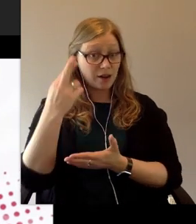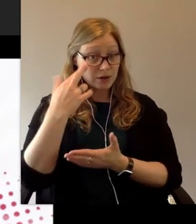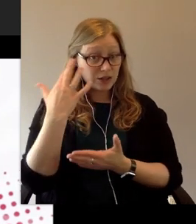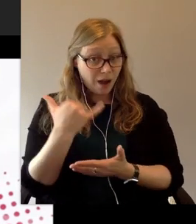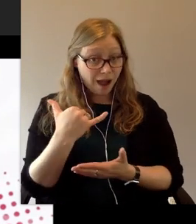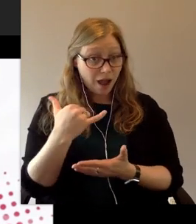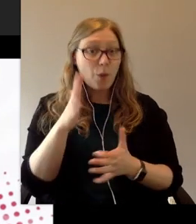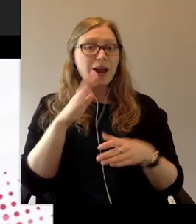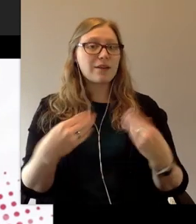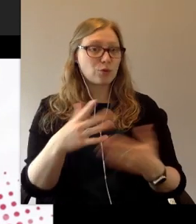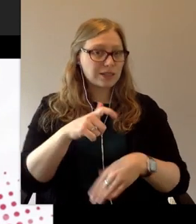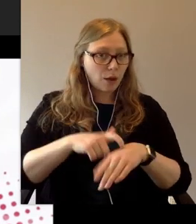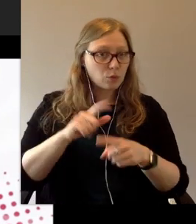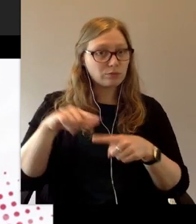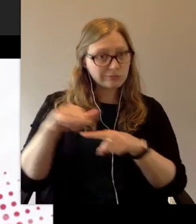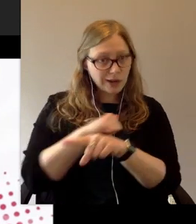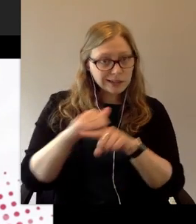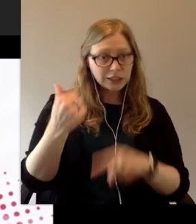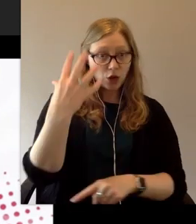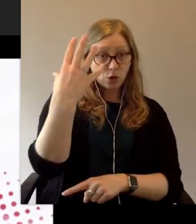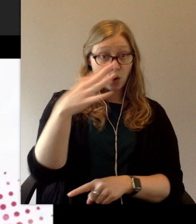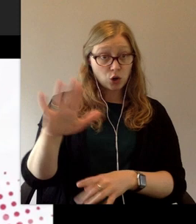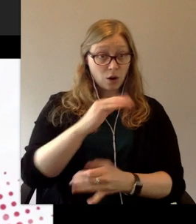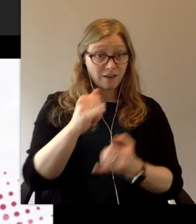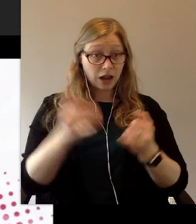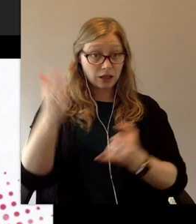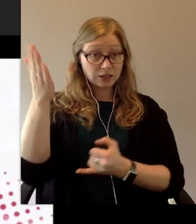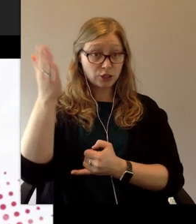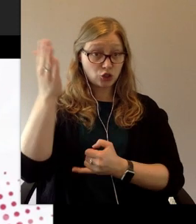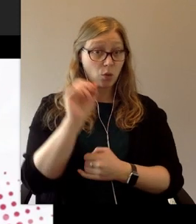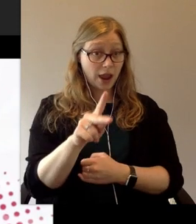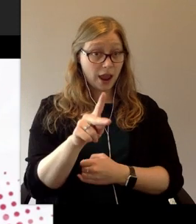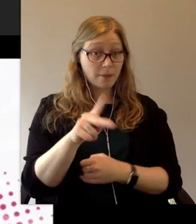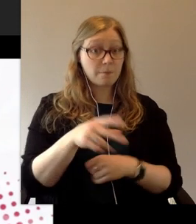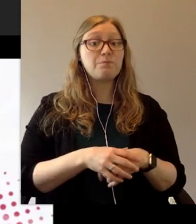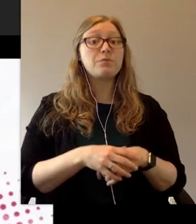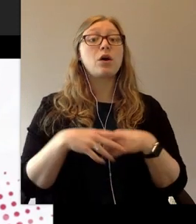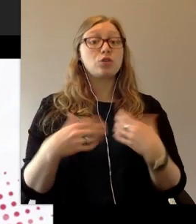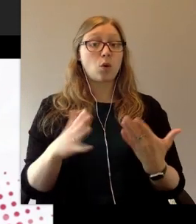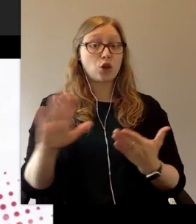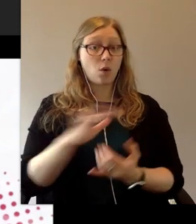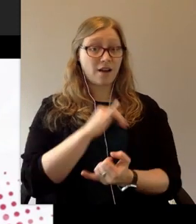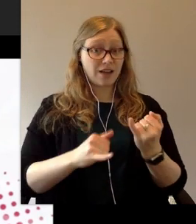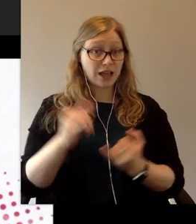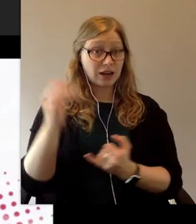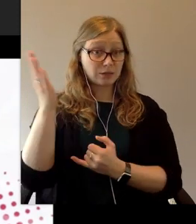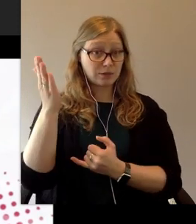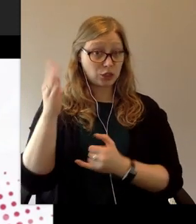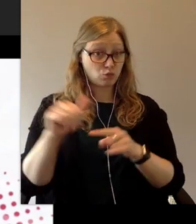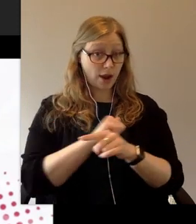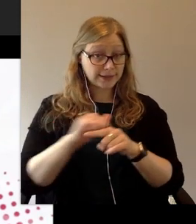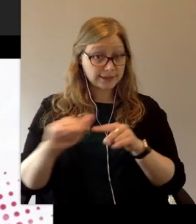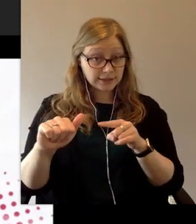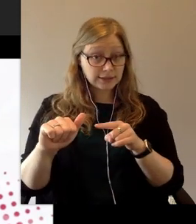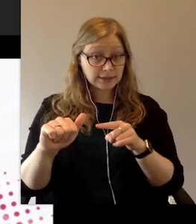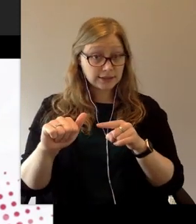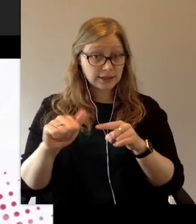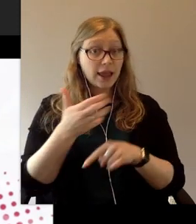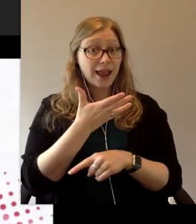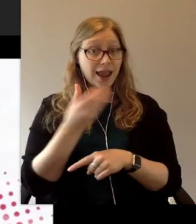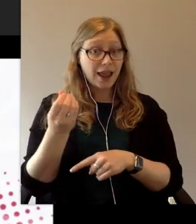to practice and record your final speech. Okay? So, your final speech practice and